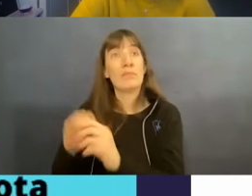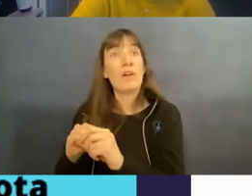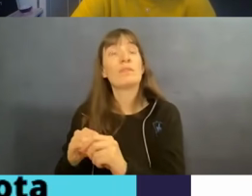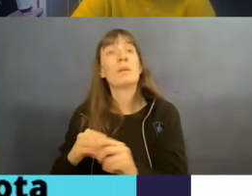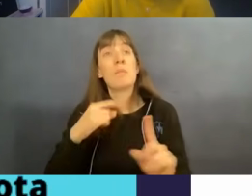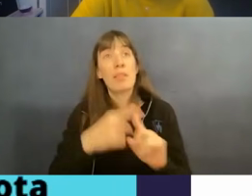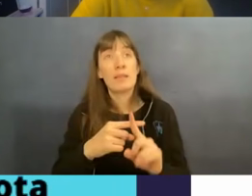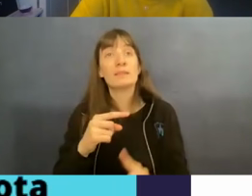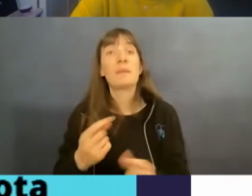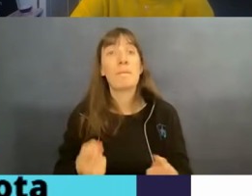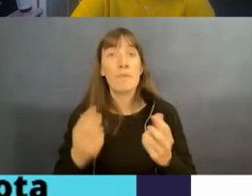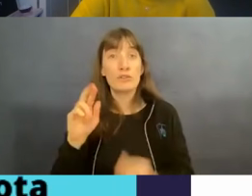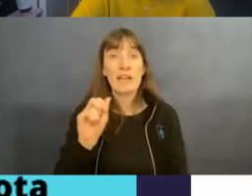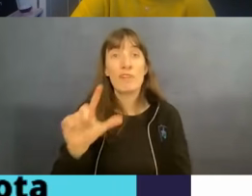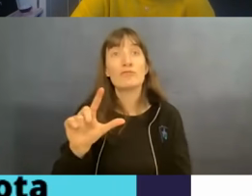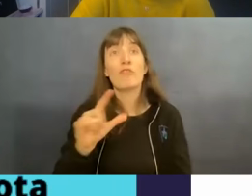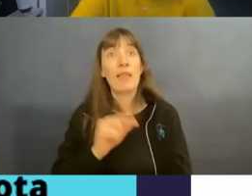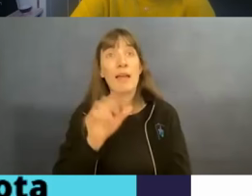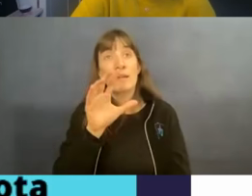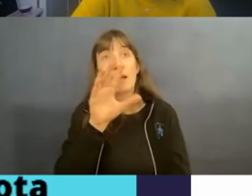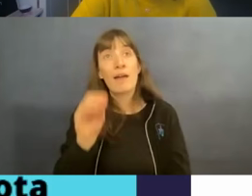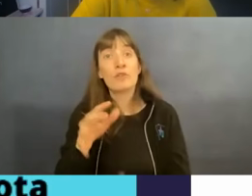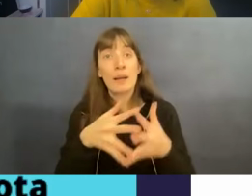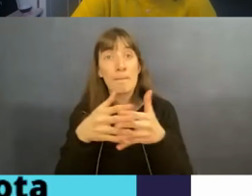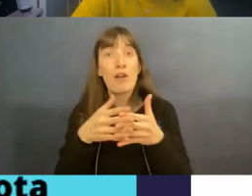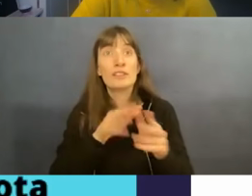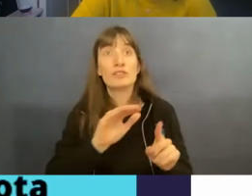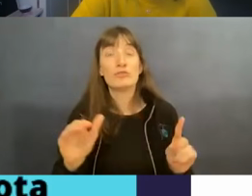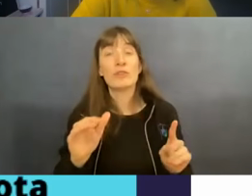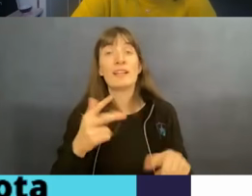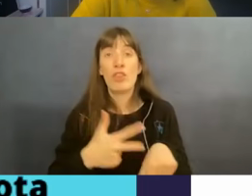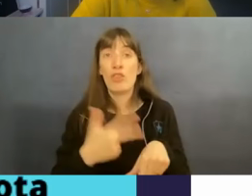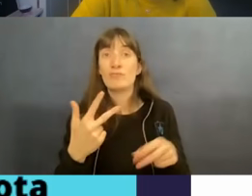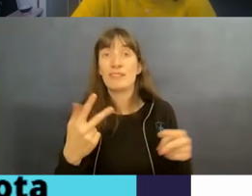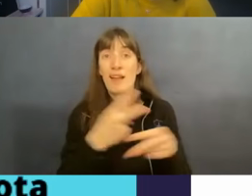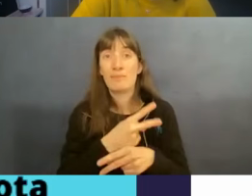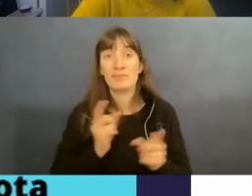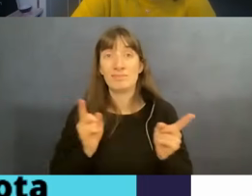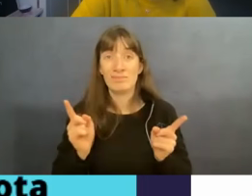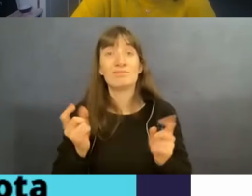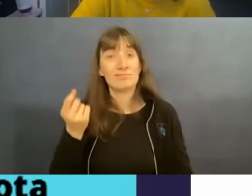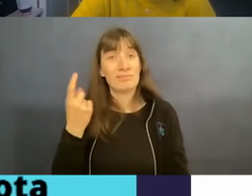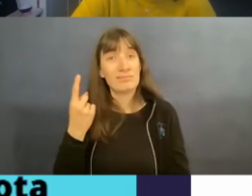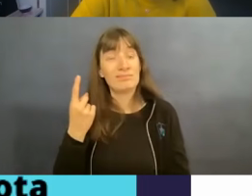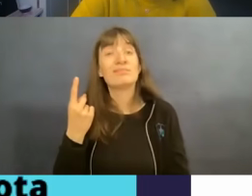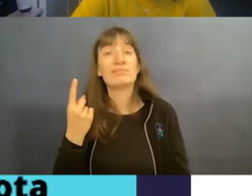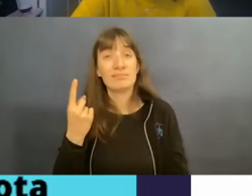children were 3 times. So just being aware of those disproportionate rates,